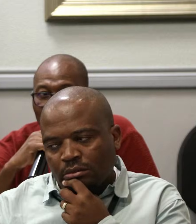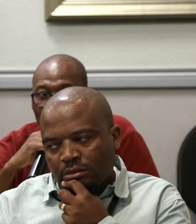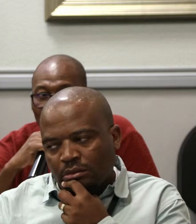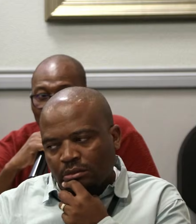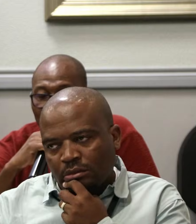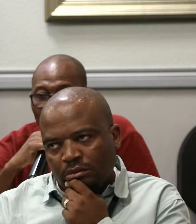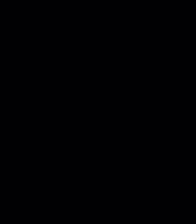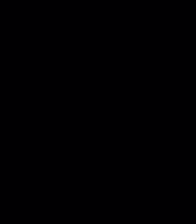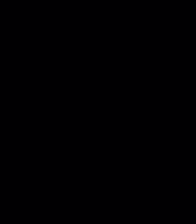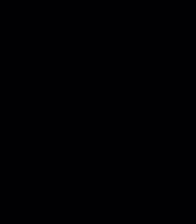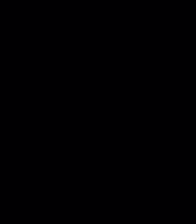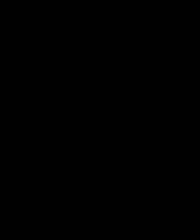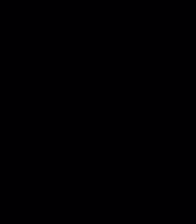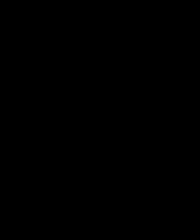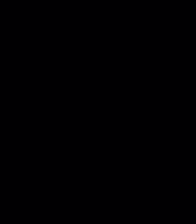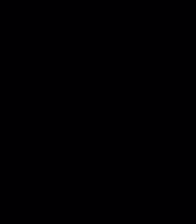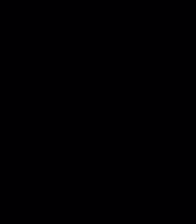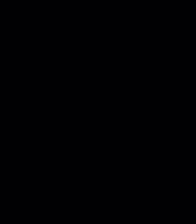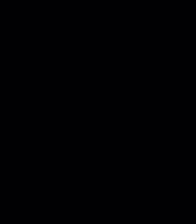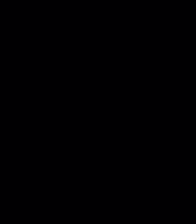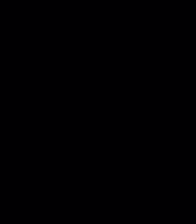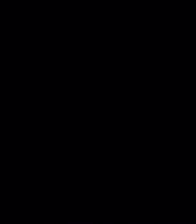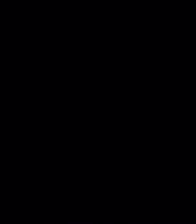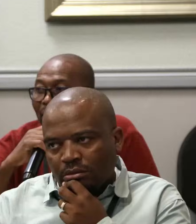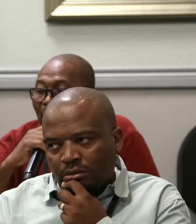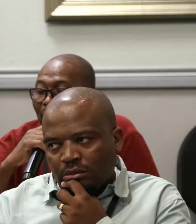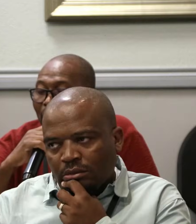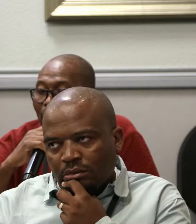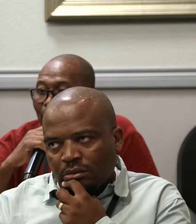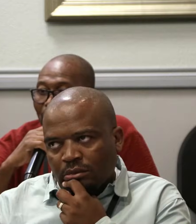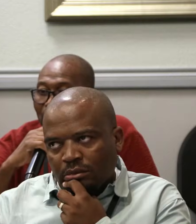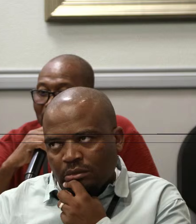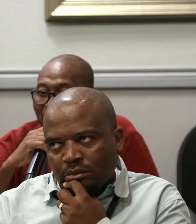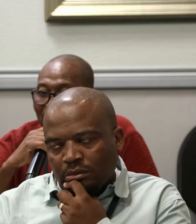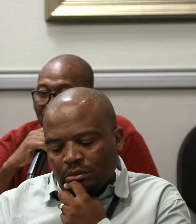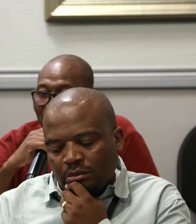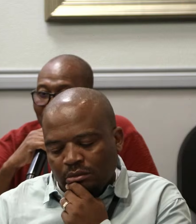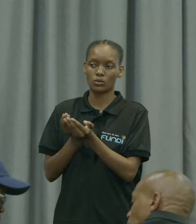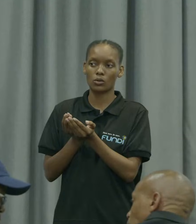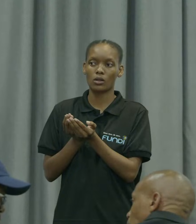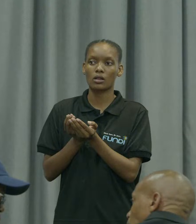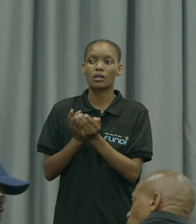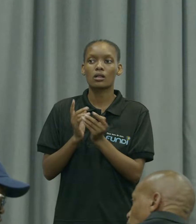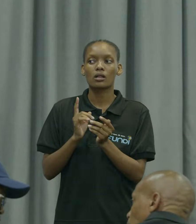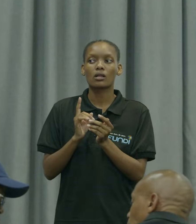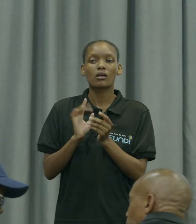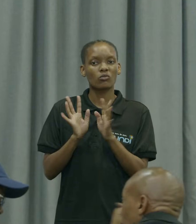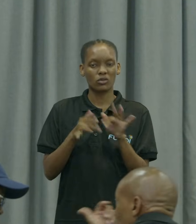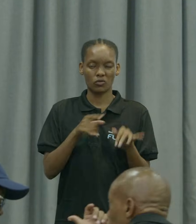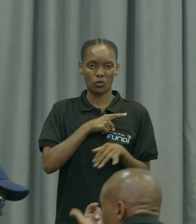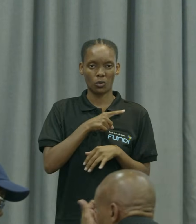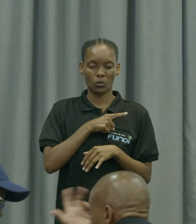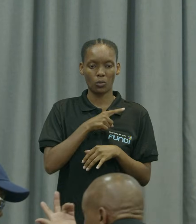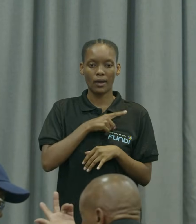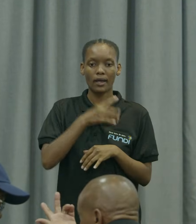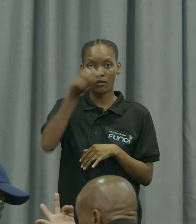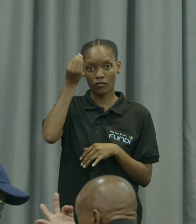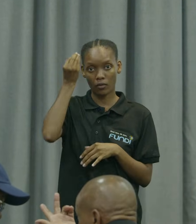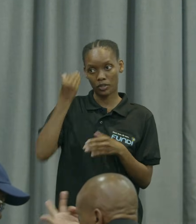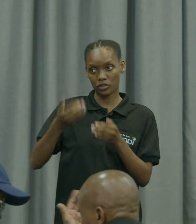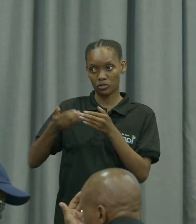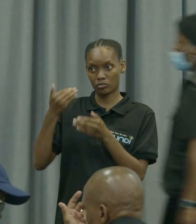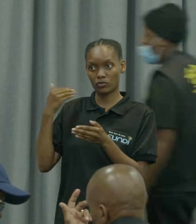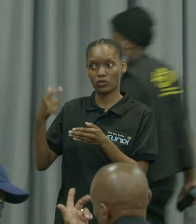as special schools and public ordinary schools. Because the information that I shared earlier to